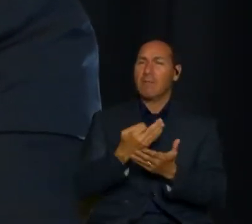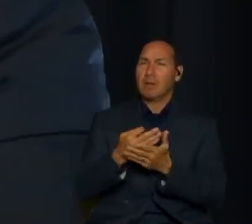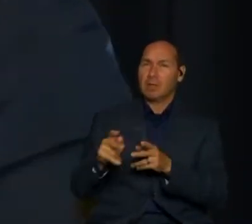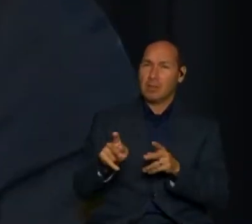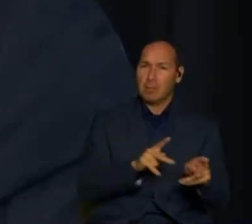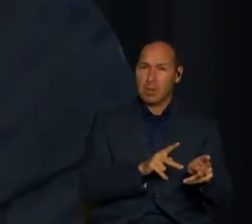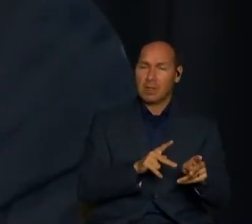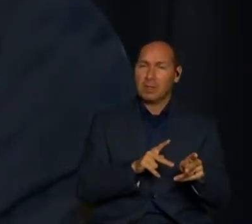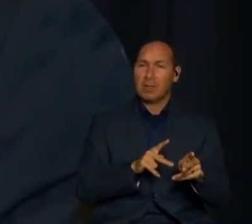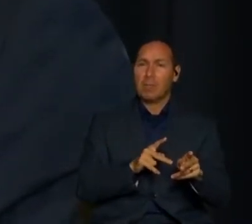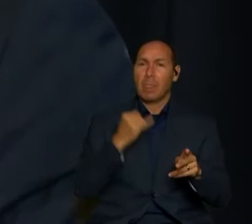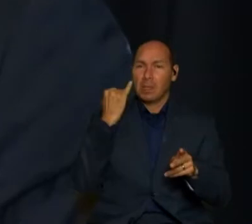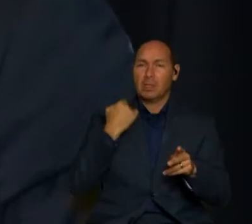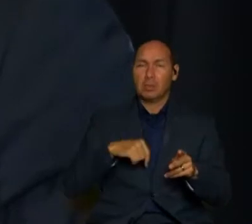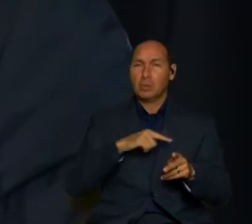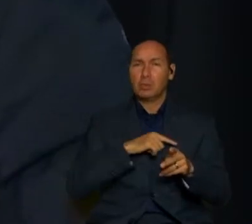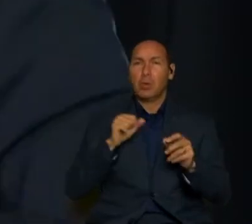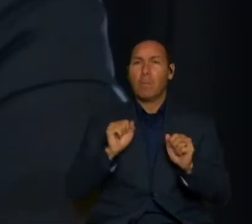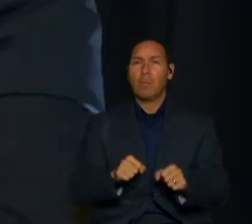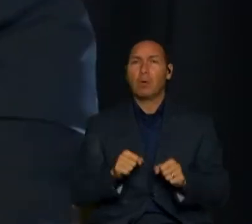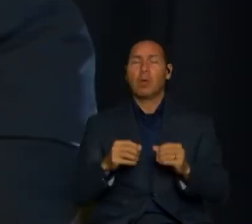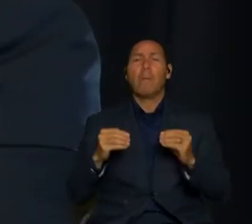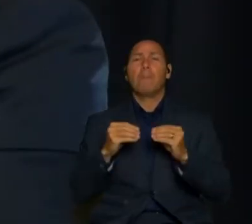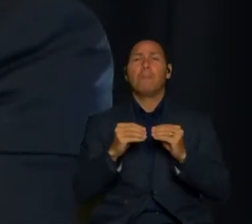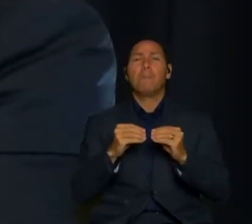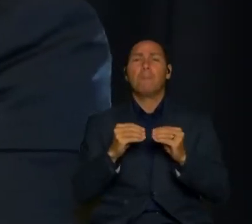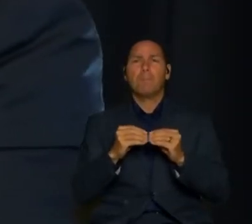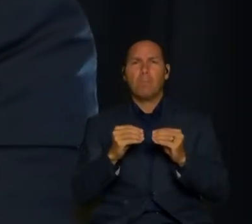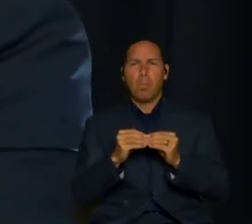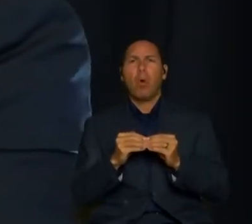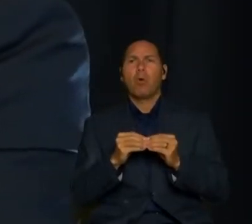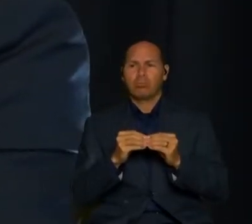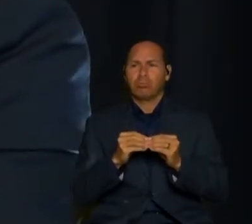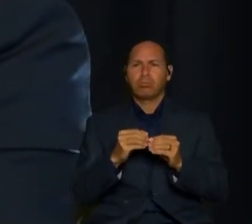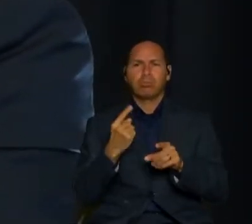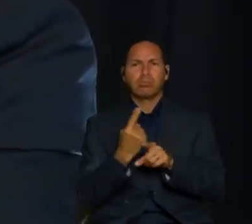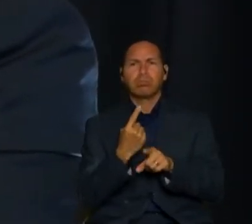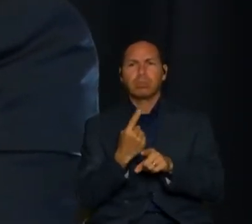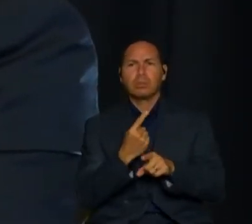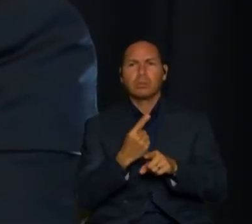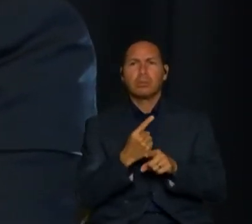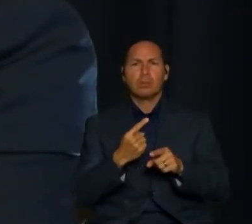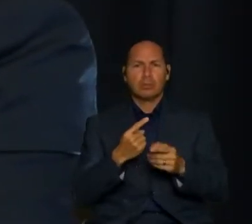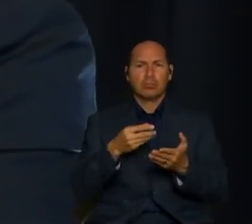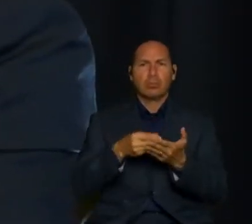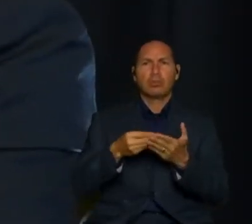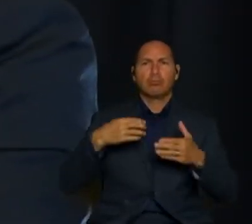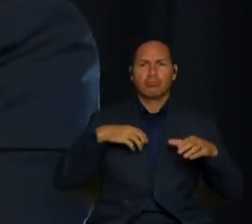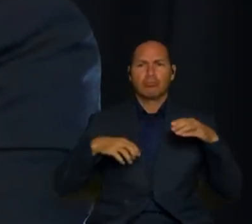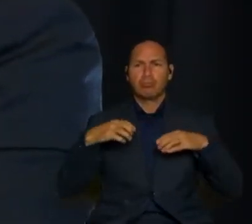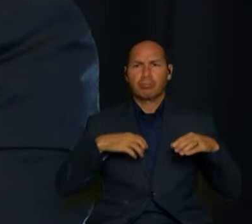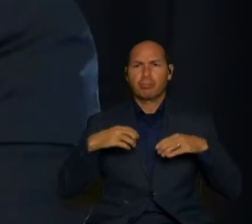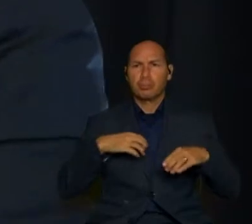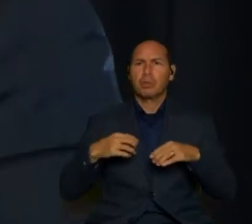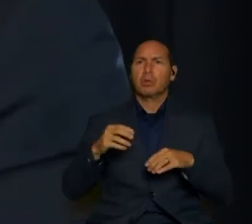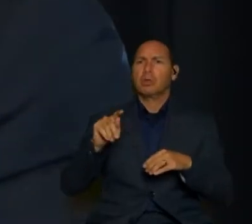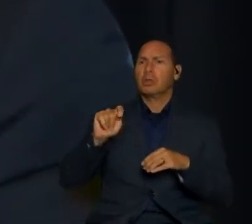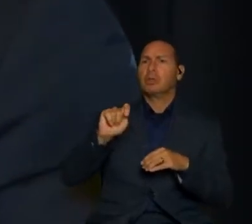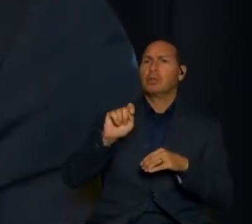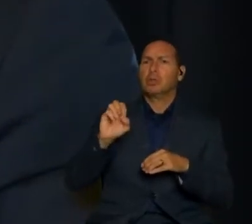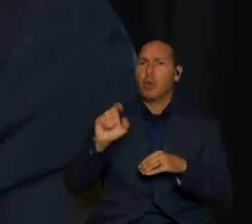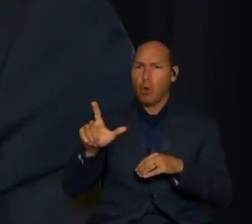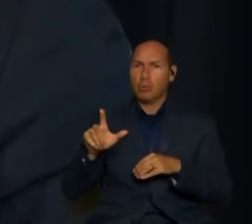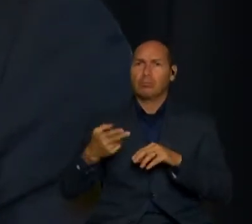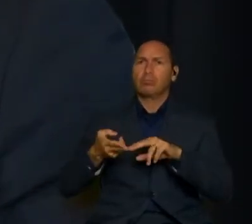we can achieve more effective revenue generation without the need to impose large toll increases, then